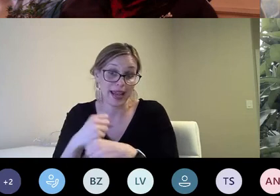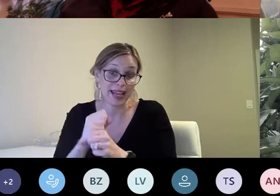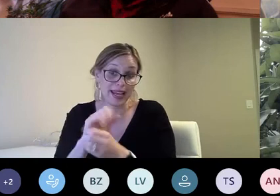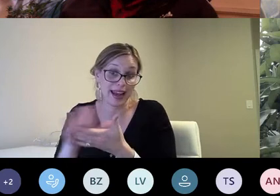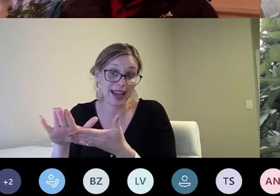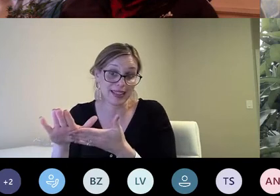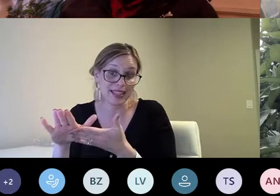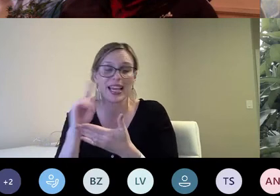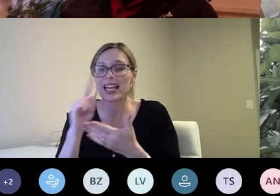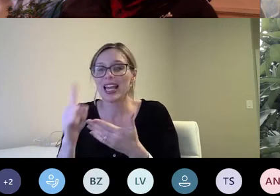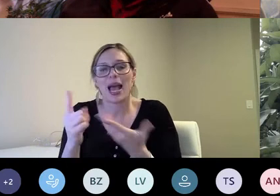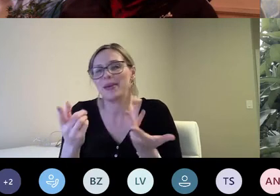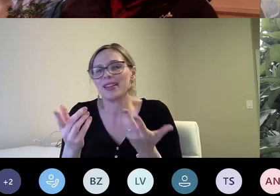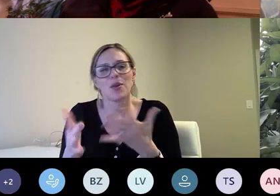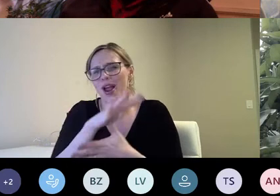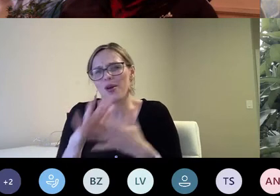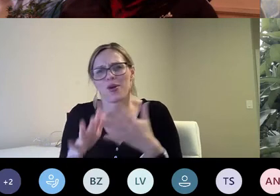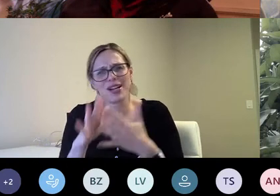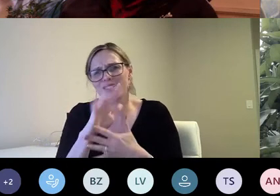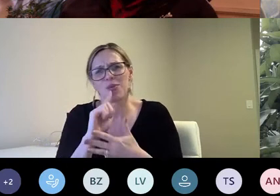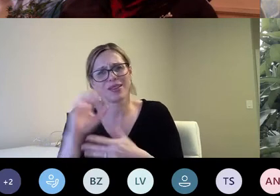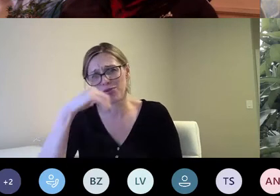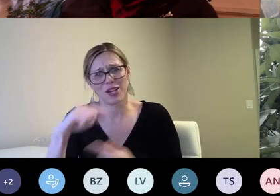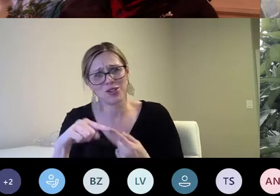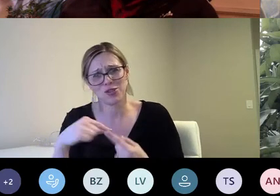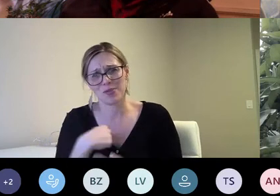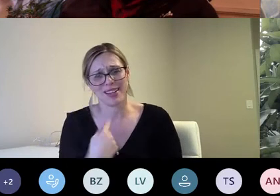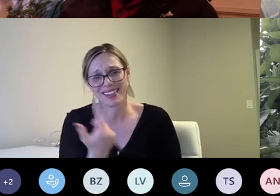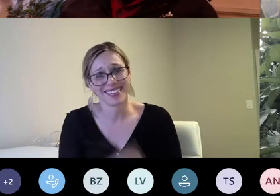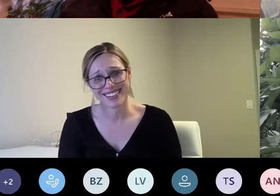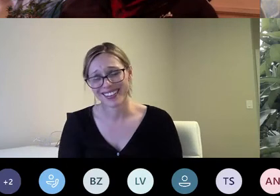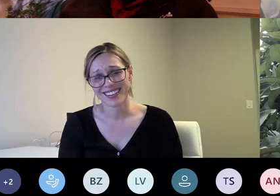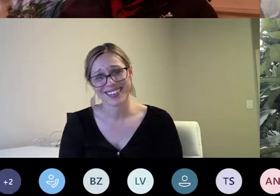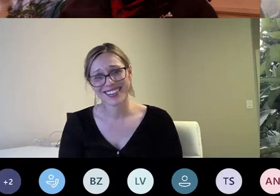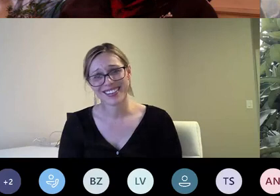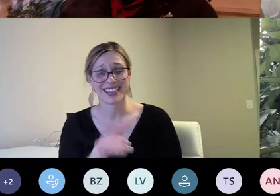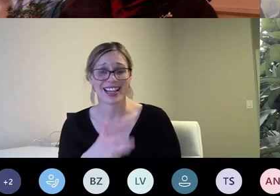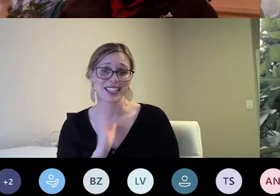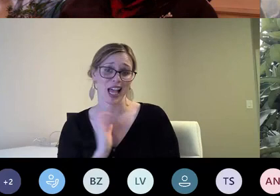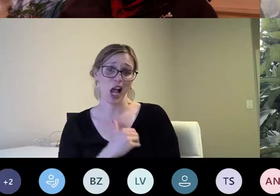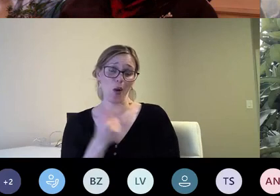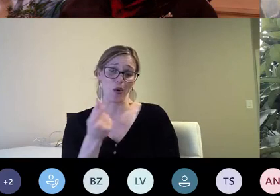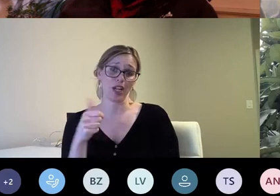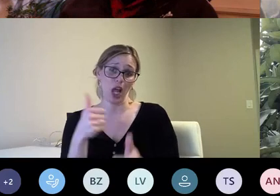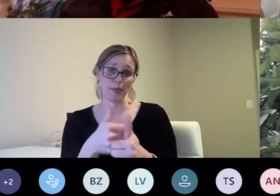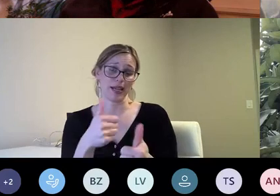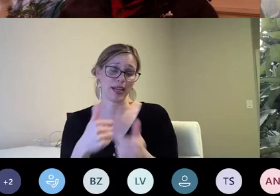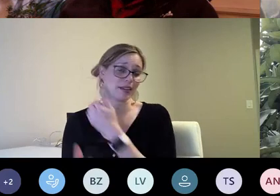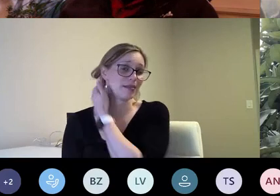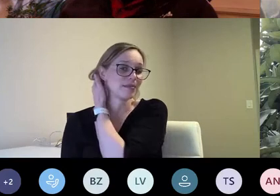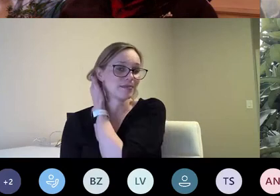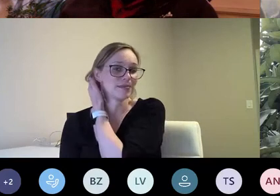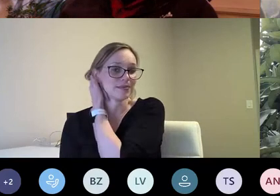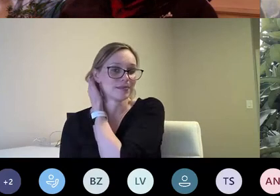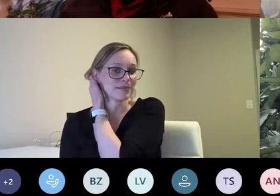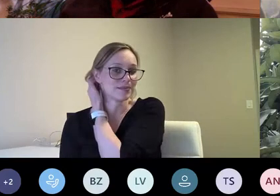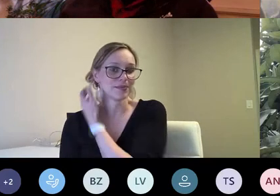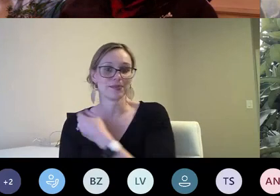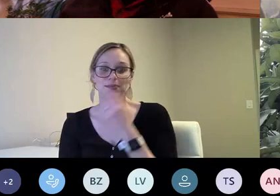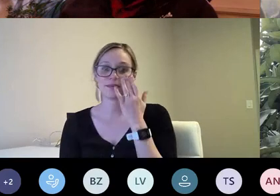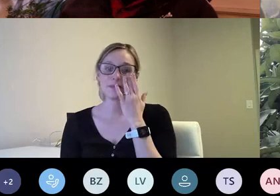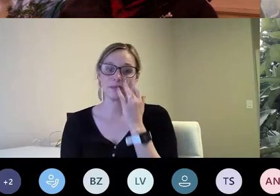the priorities are pretty strange to me. But that's our little update. That's where we are. And yes, as Mayor said, we were